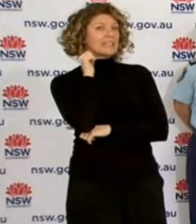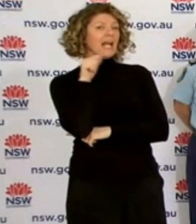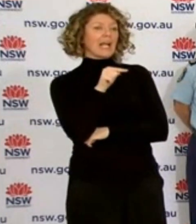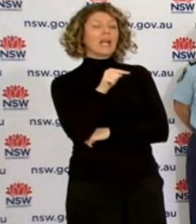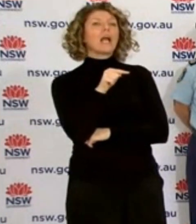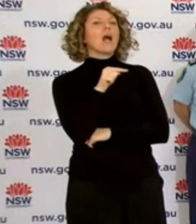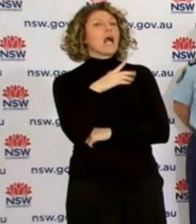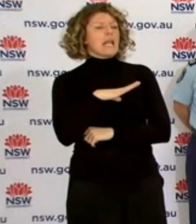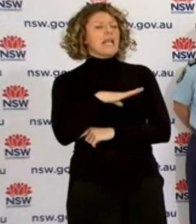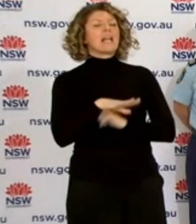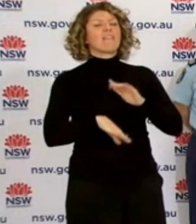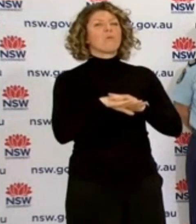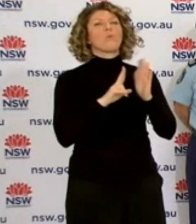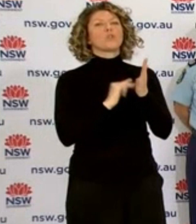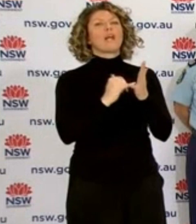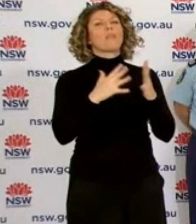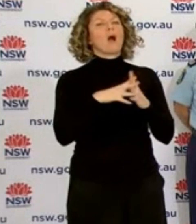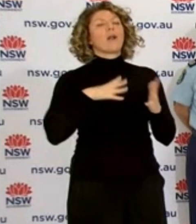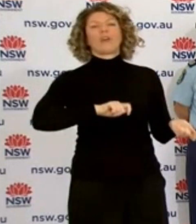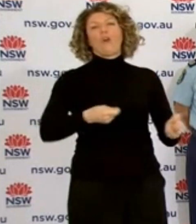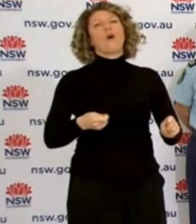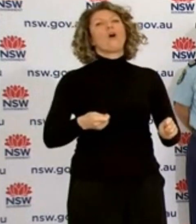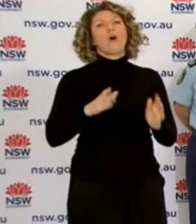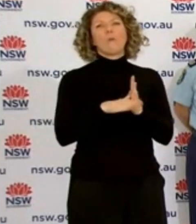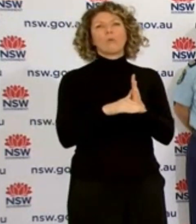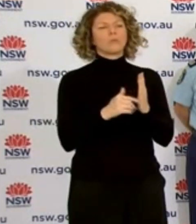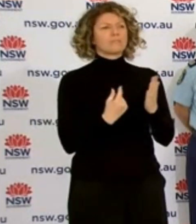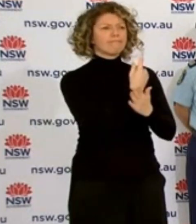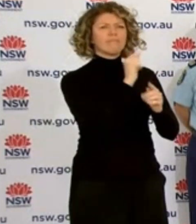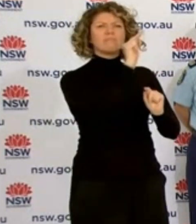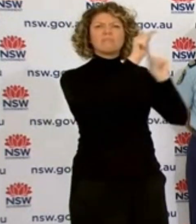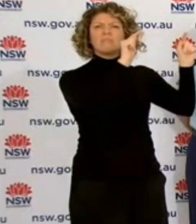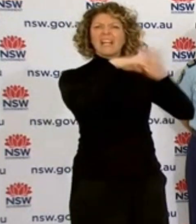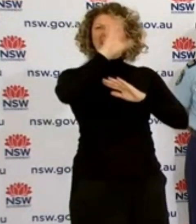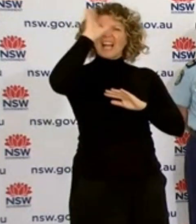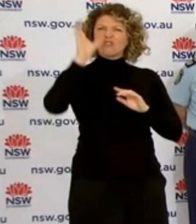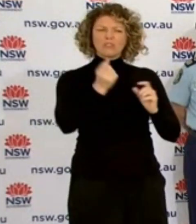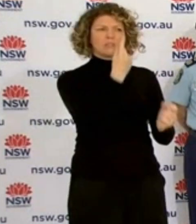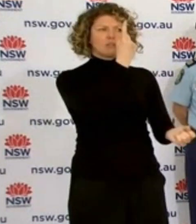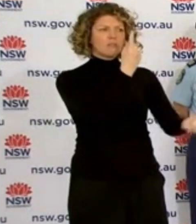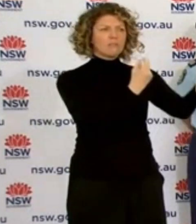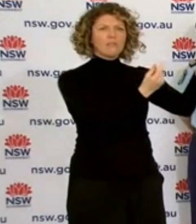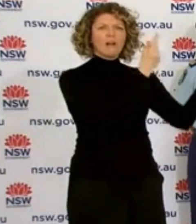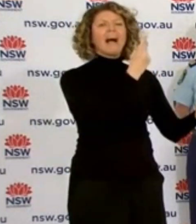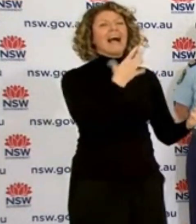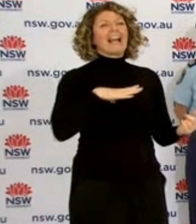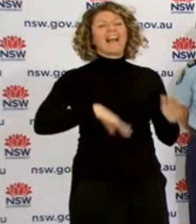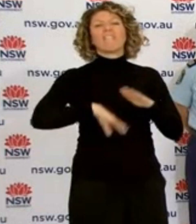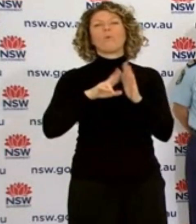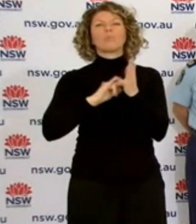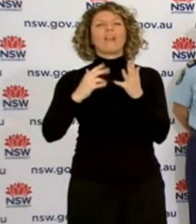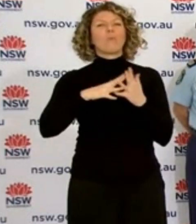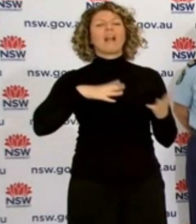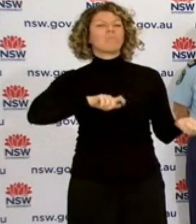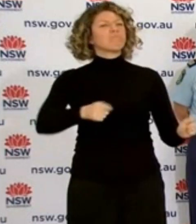that's clearly needed because of the emerging case numbers in the regions. I think what's most important